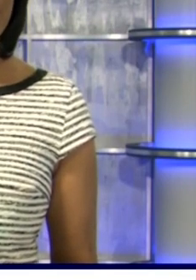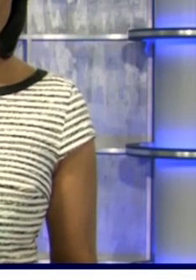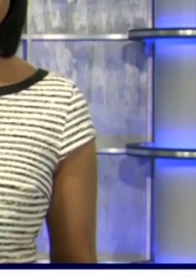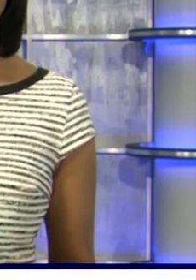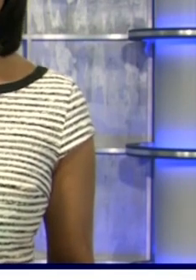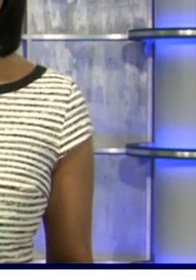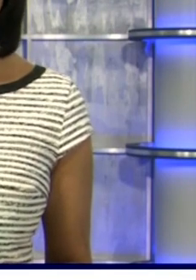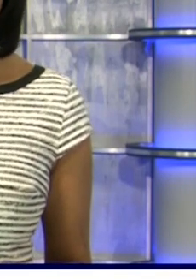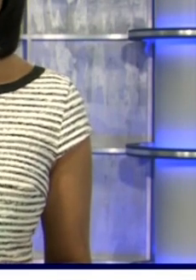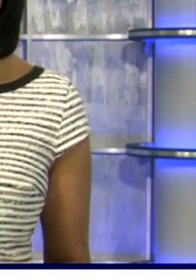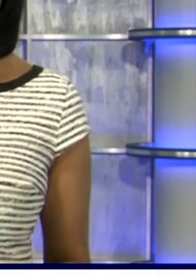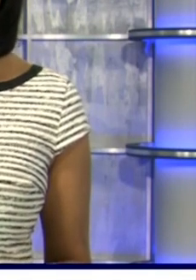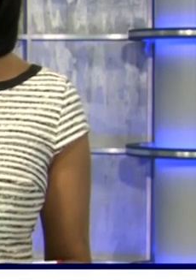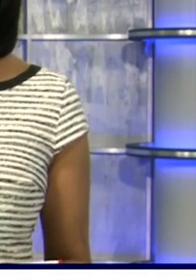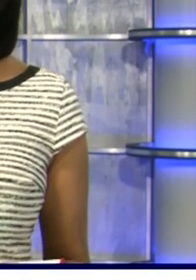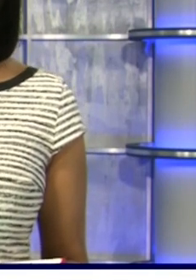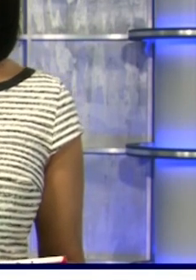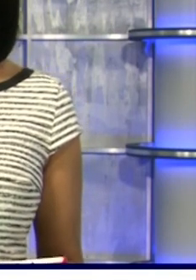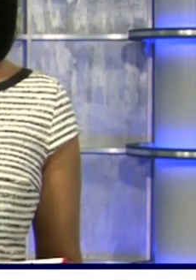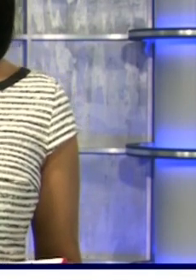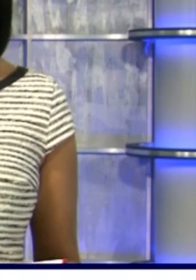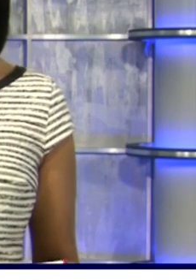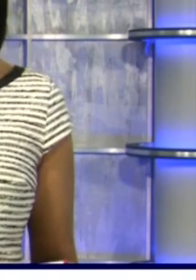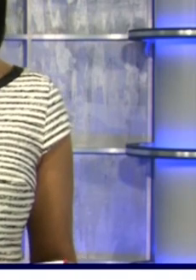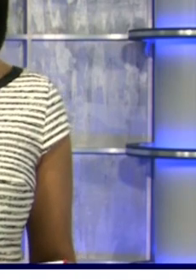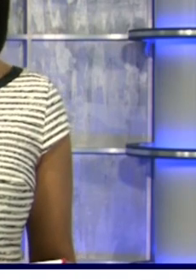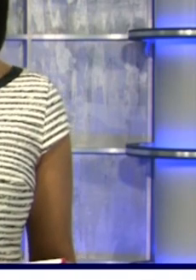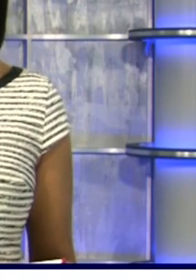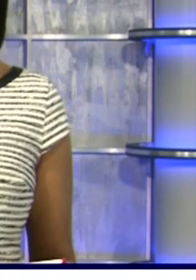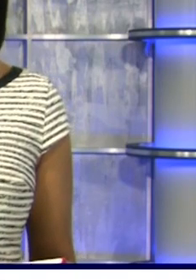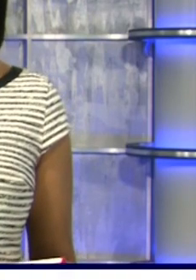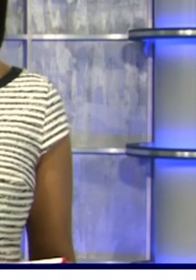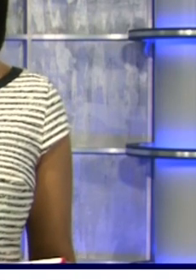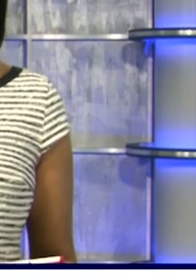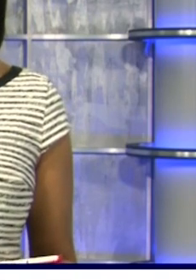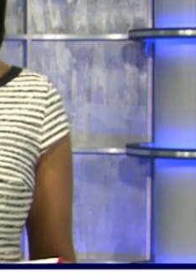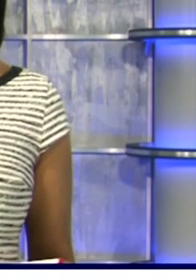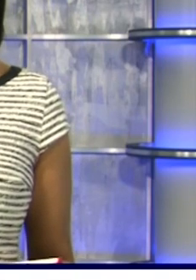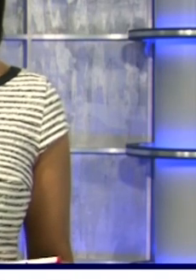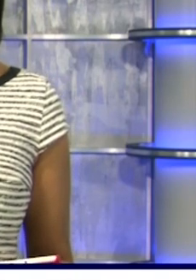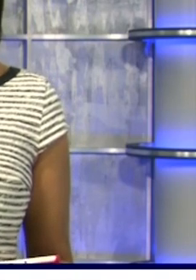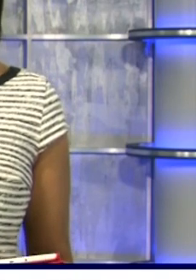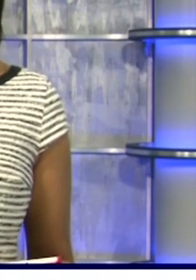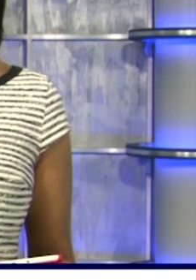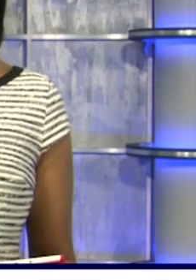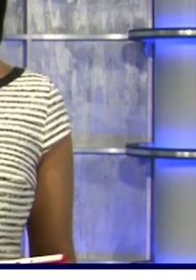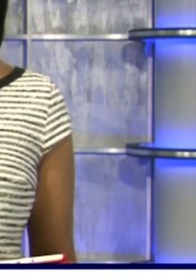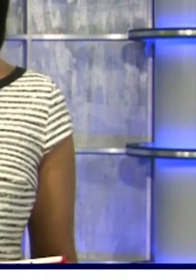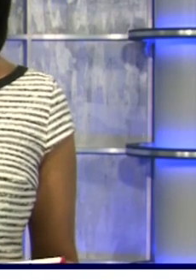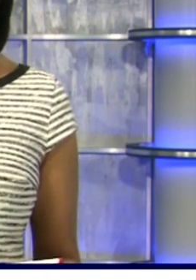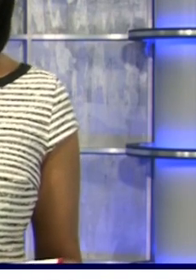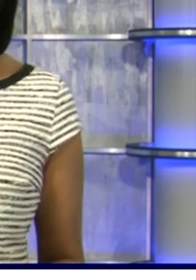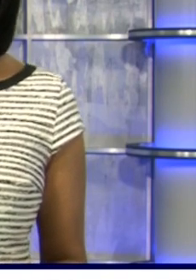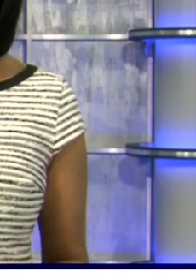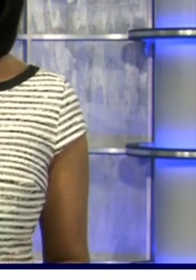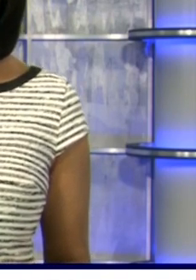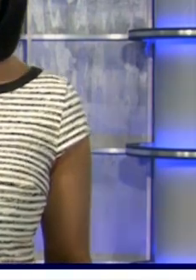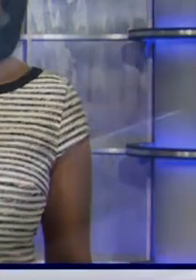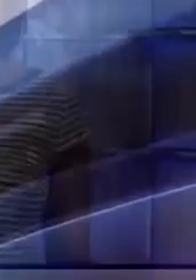WICB presidential candidate Ricky SKERRITT takes aim at incumbent Dave Cameron at a fiery news